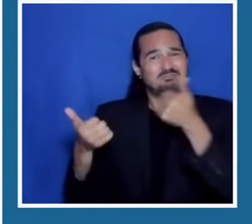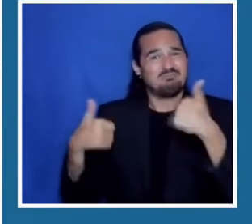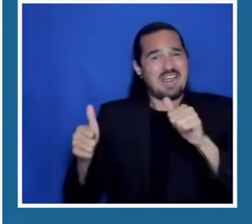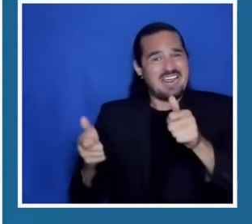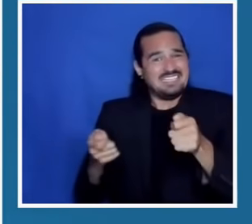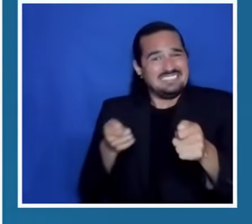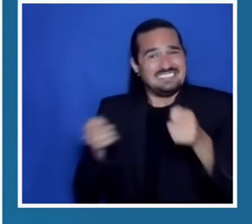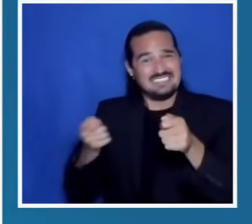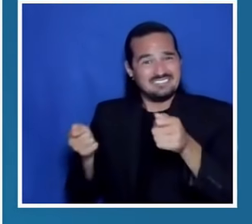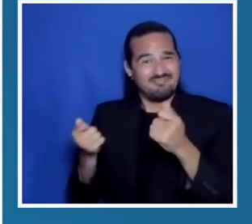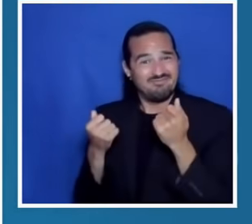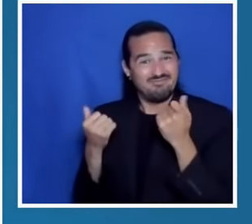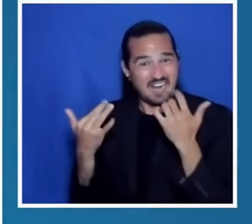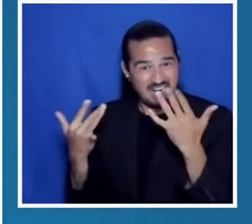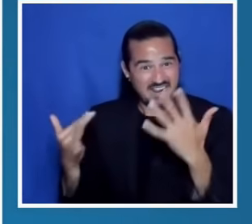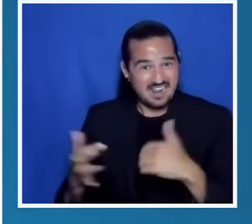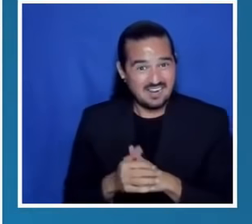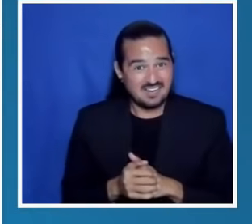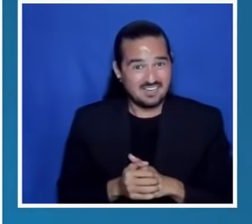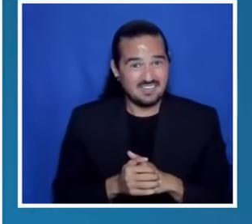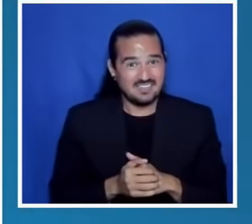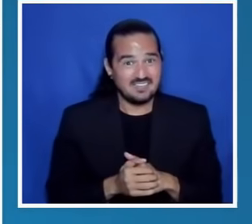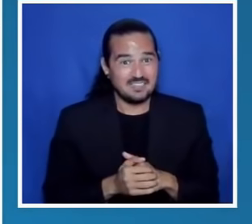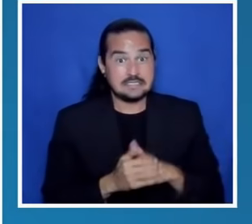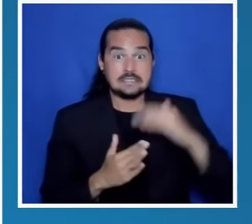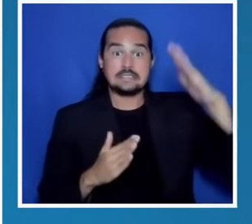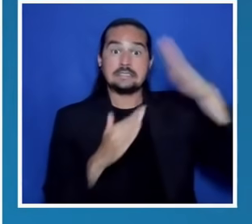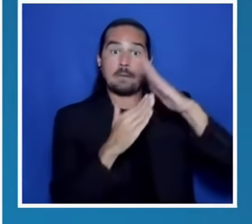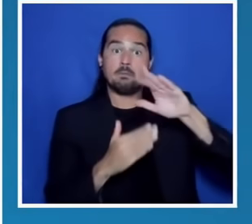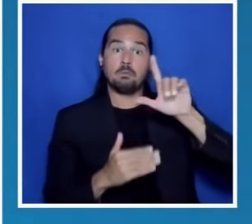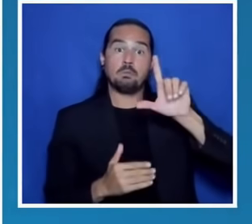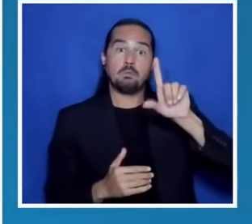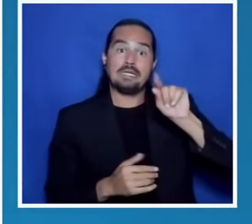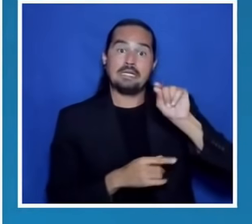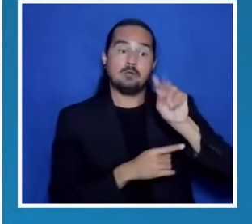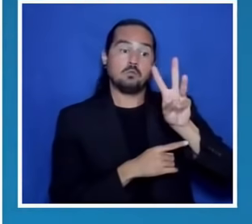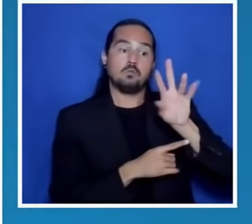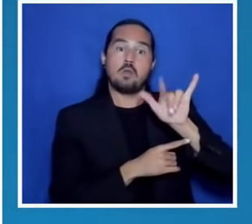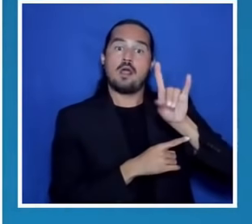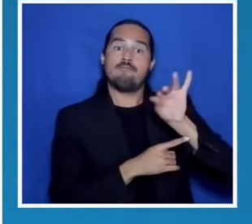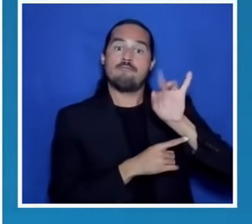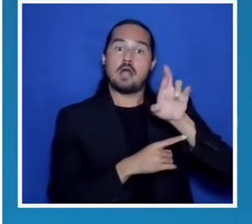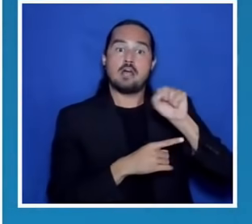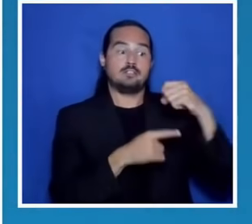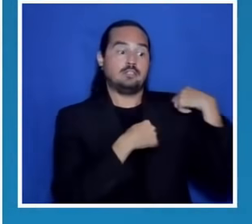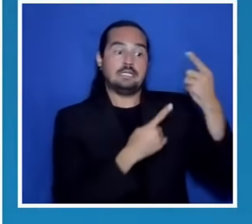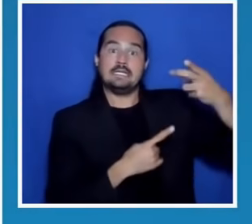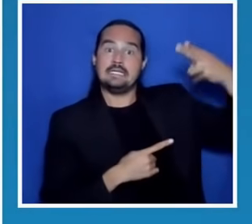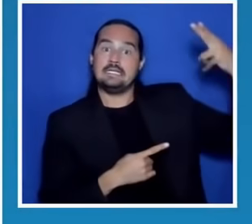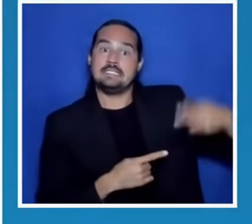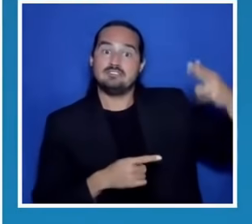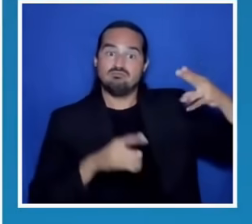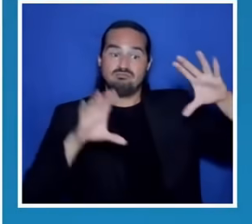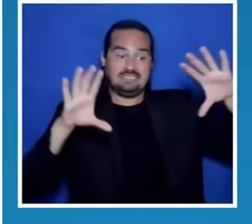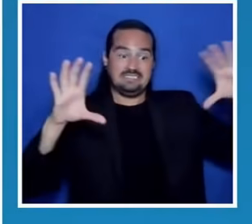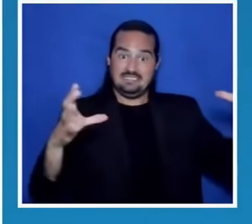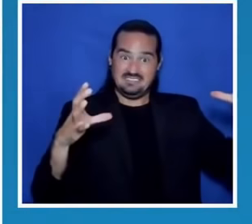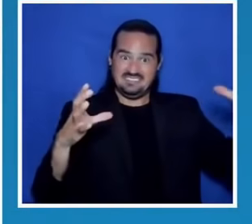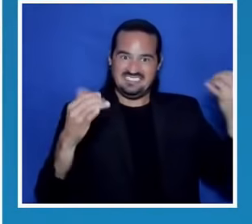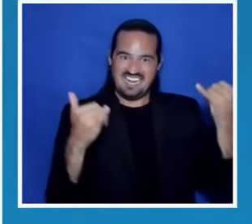20 largest wildfires in California's history have occurred just in the last few months here in the state of